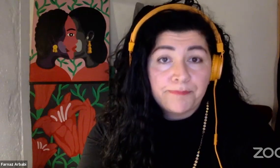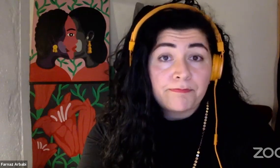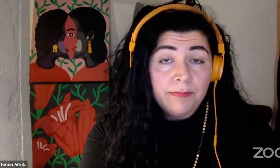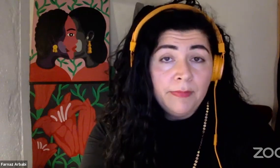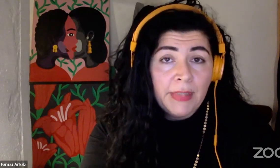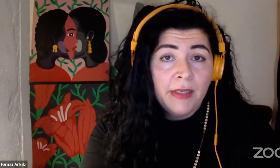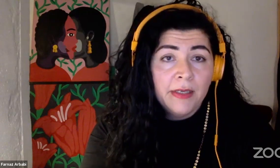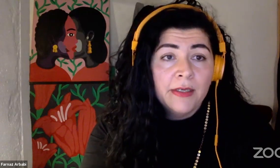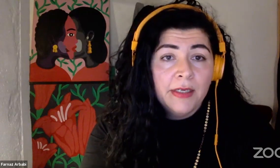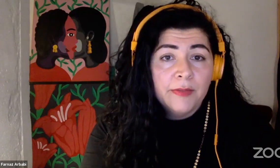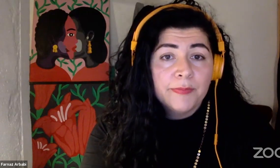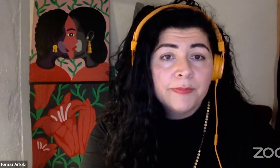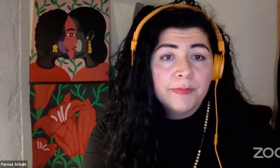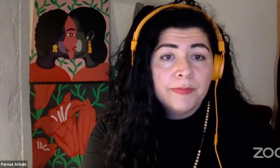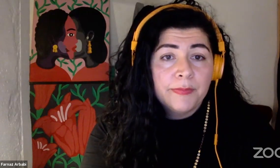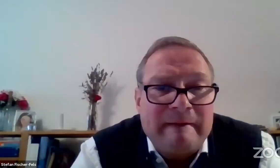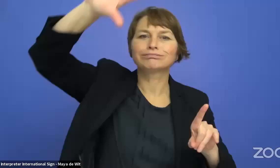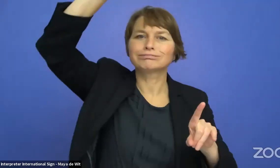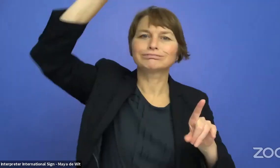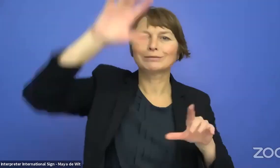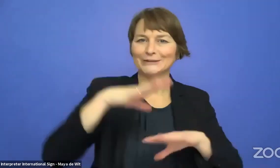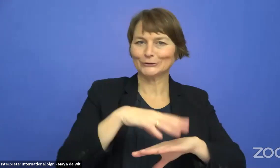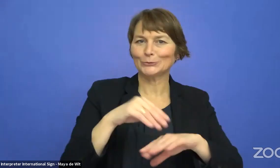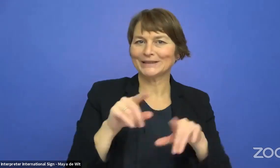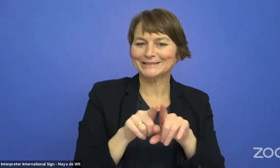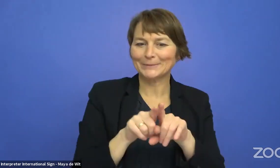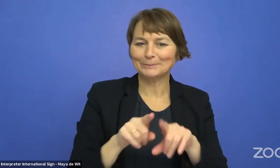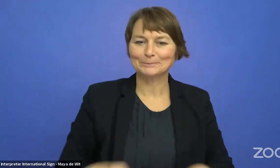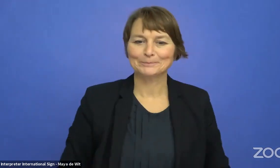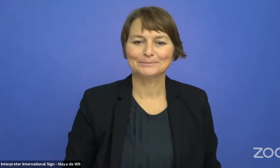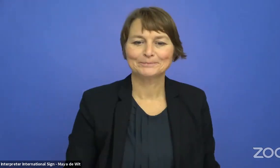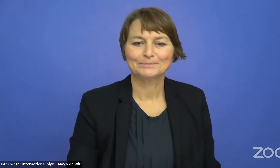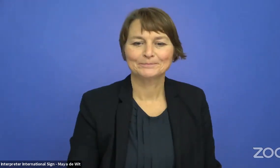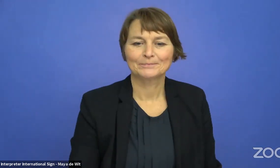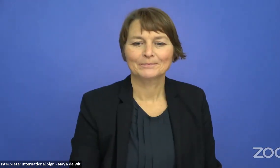well. Mm-hmm. Questions from the chat, from Julia?